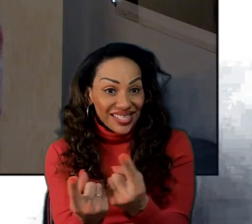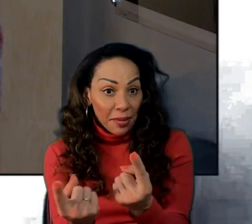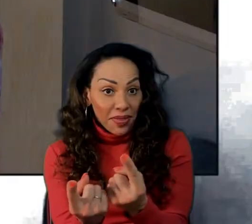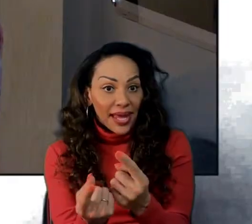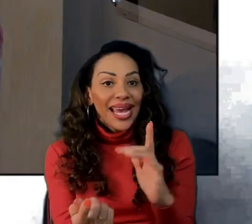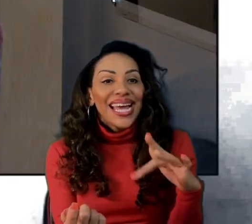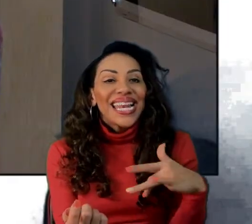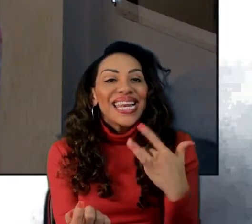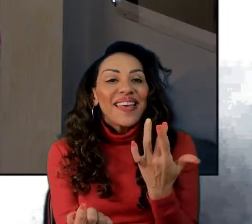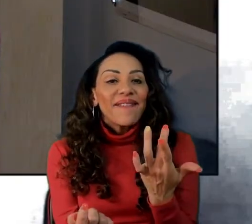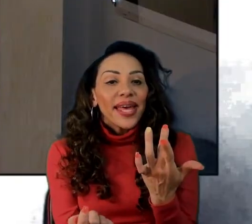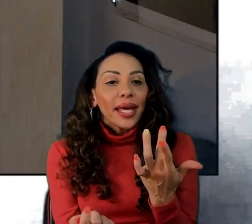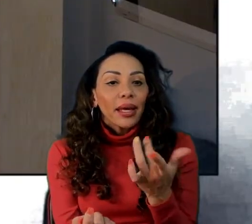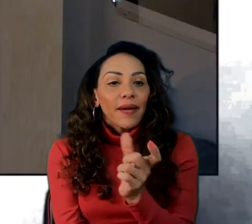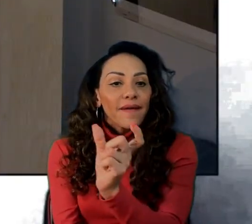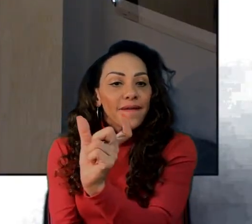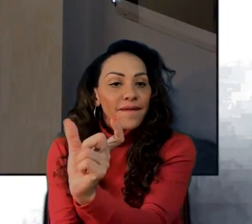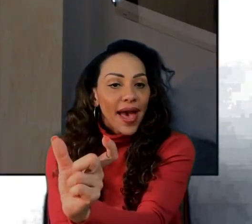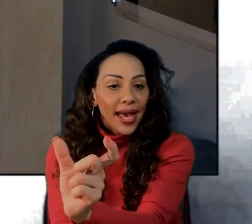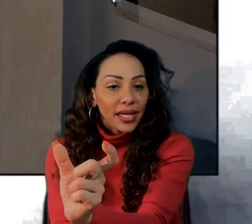then.